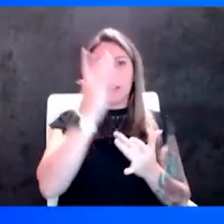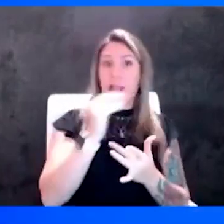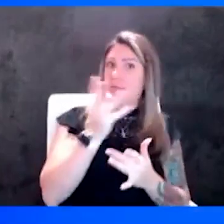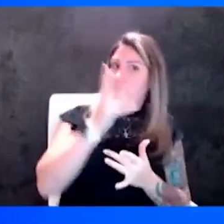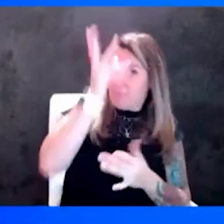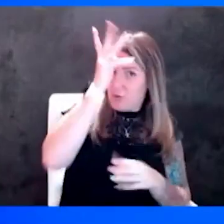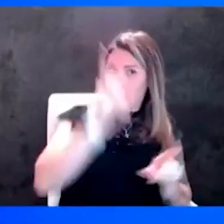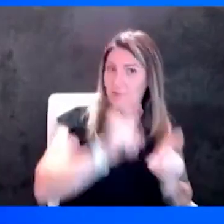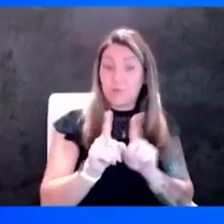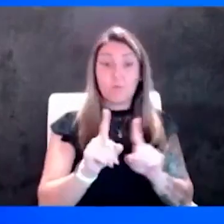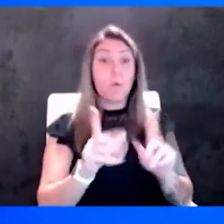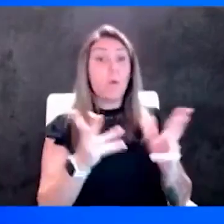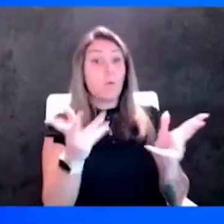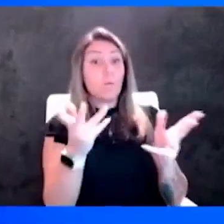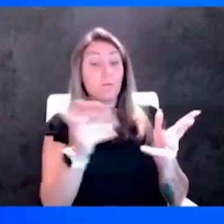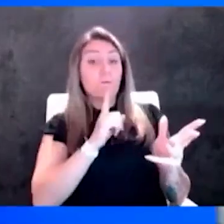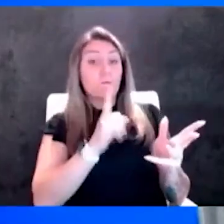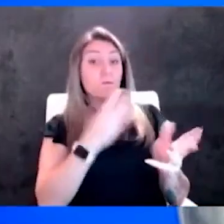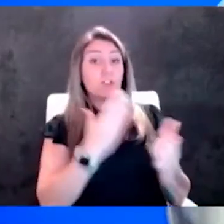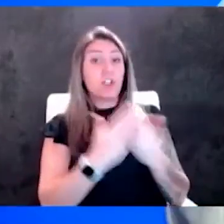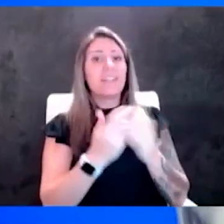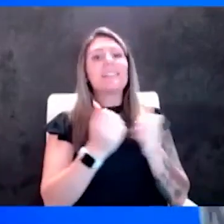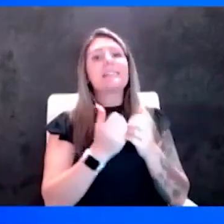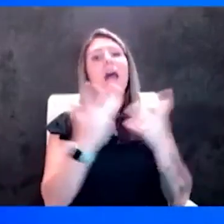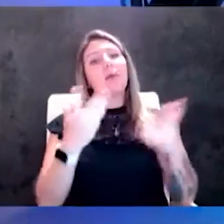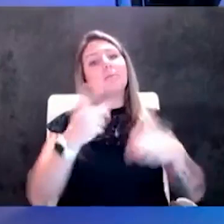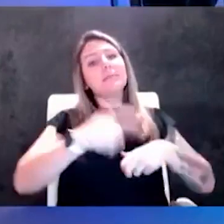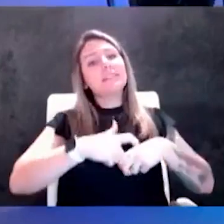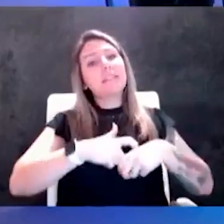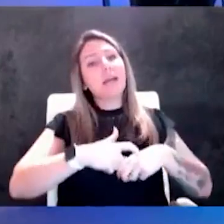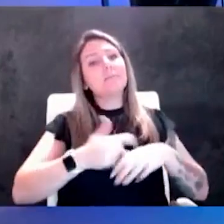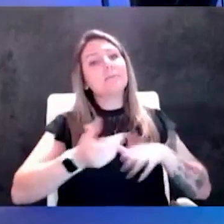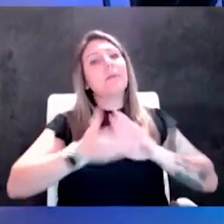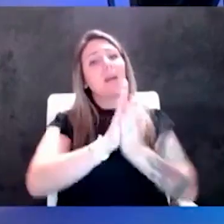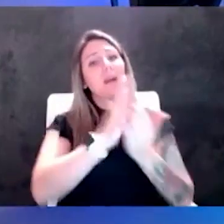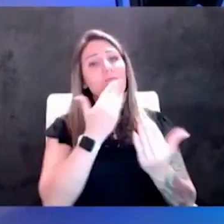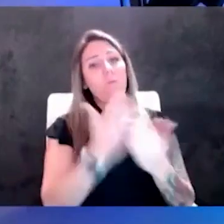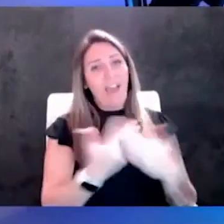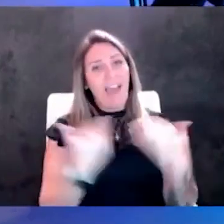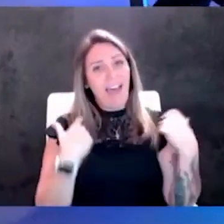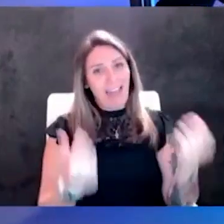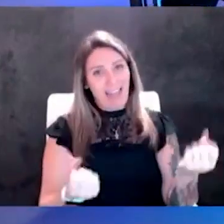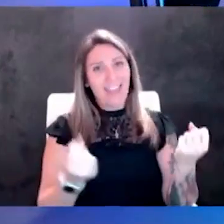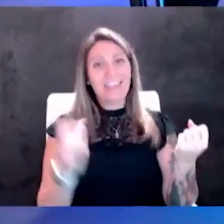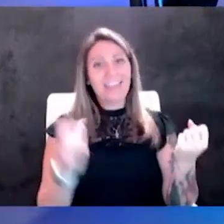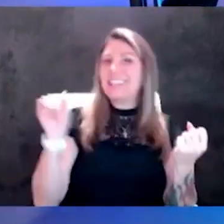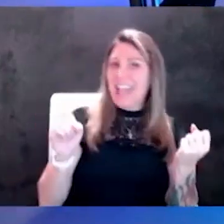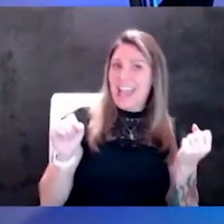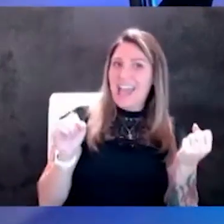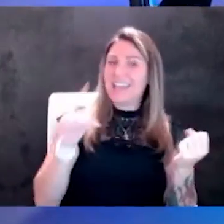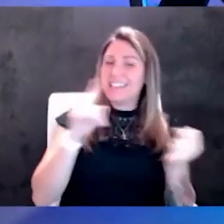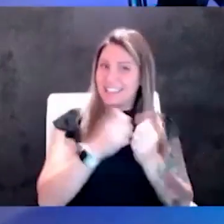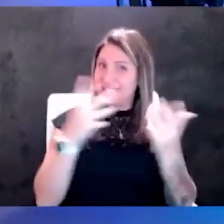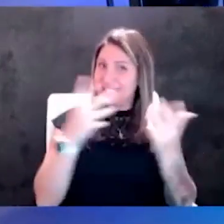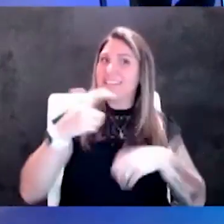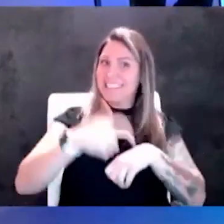good is how many times they get well. Yes, that's right. I like that. That's better. Fortunately, it's usually just as many as the number of times they get sick. Exactly. Alexis. Yeah.